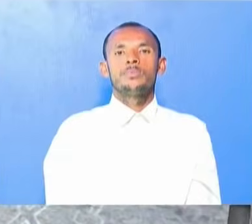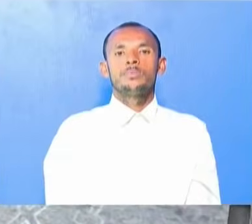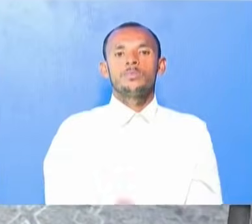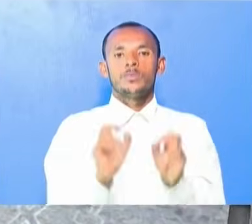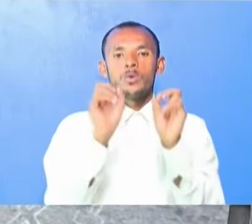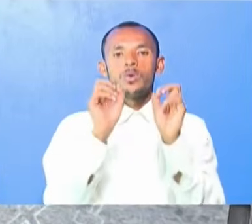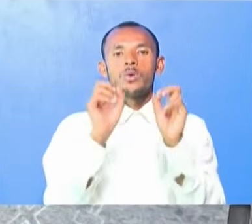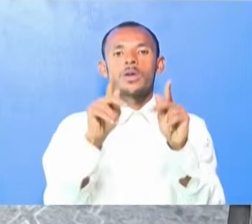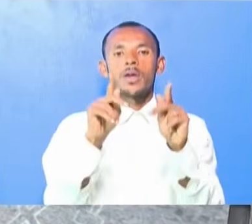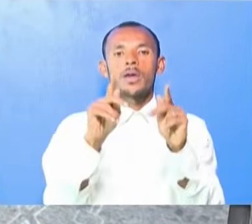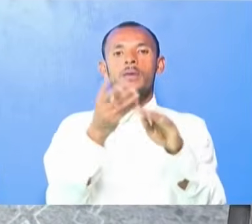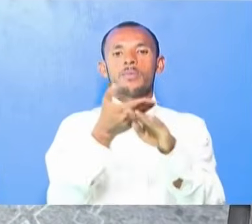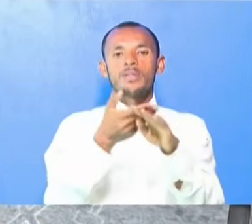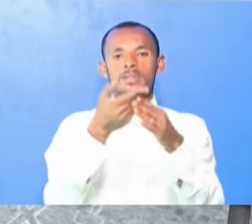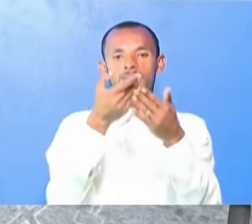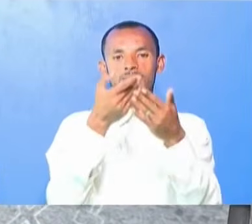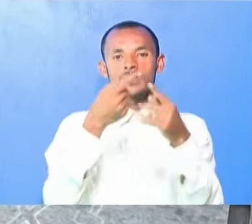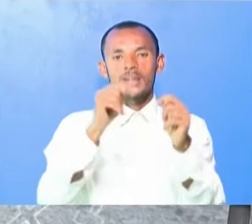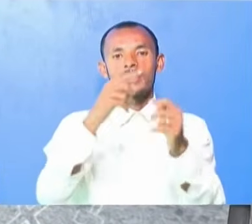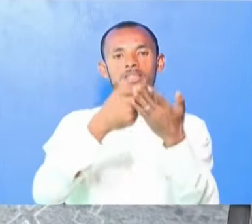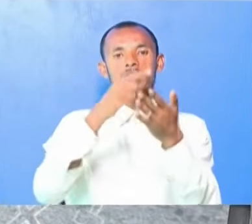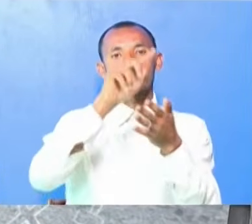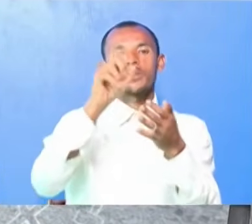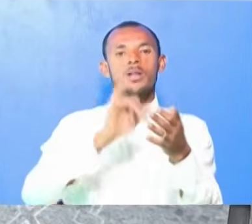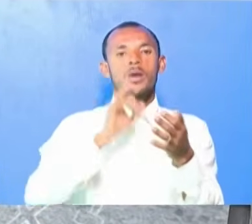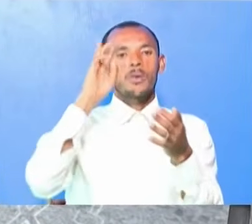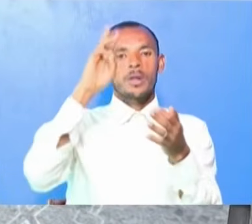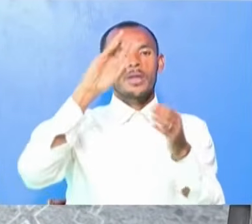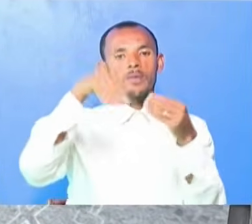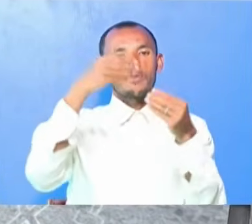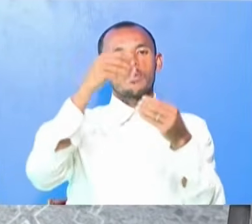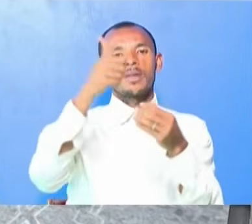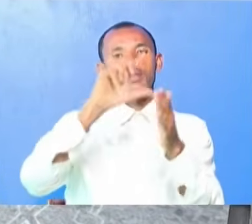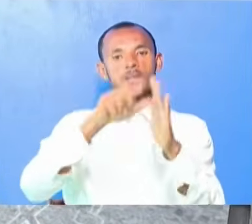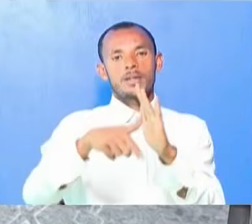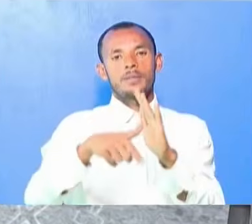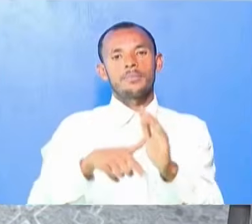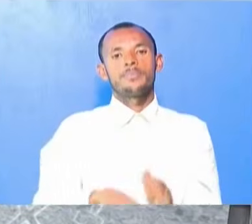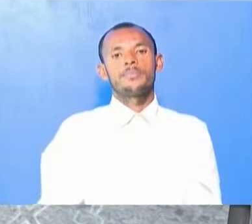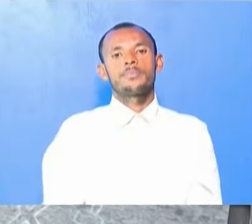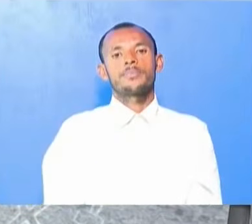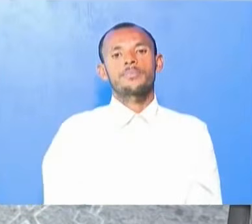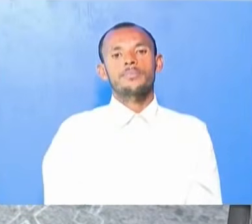Okay? Please try this question. I'll give you 10 seconds.